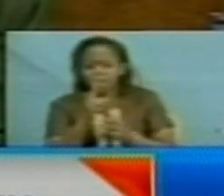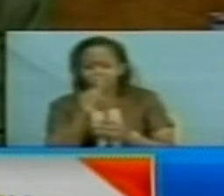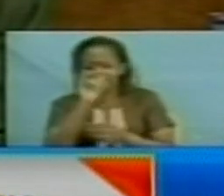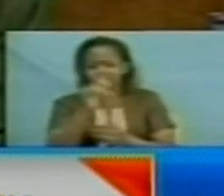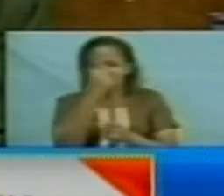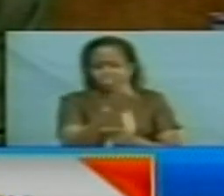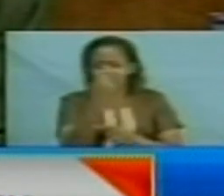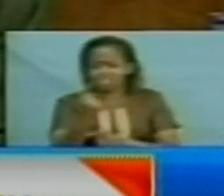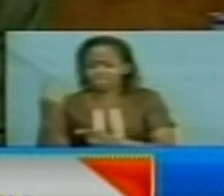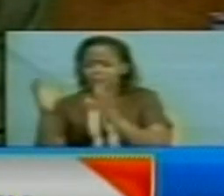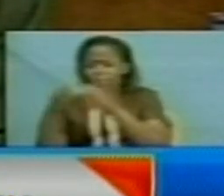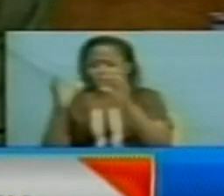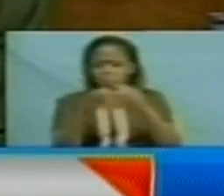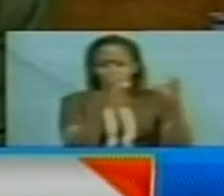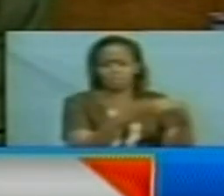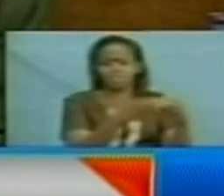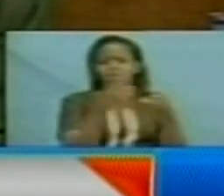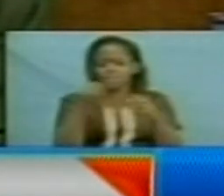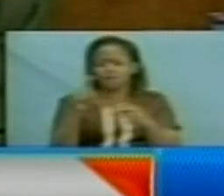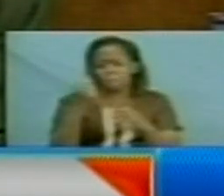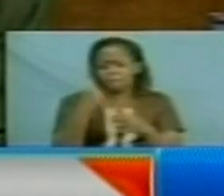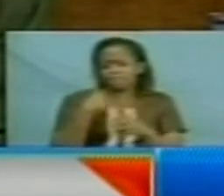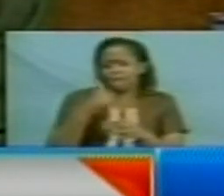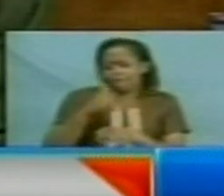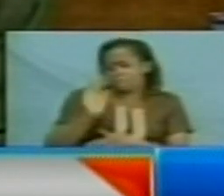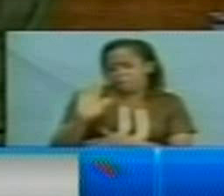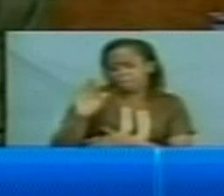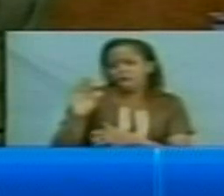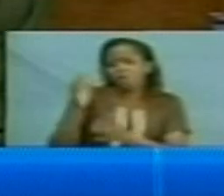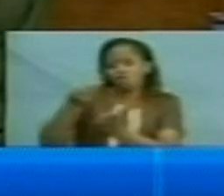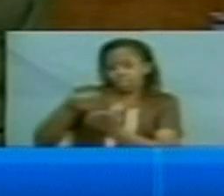party bears his, her, its own costs.